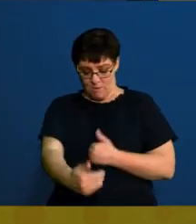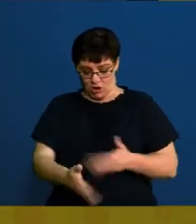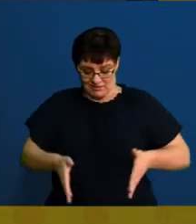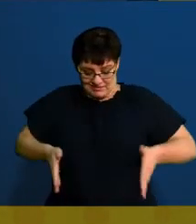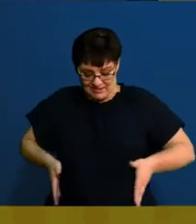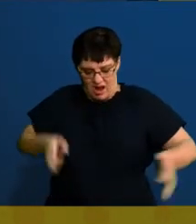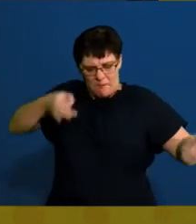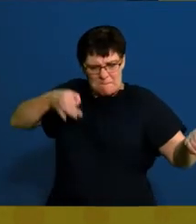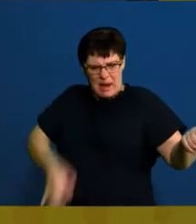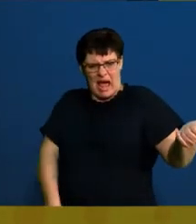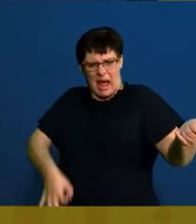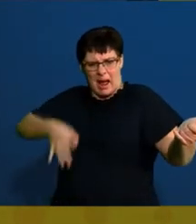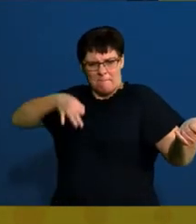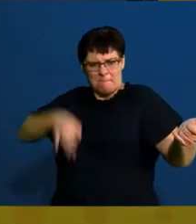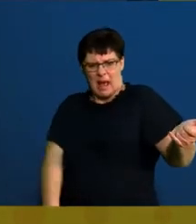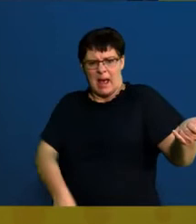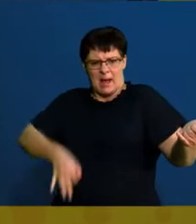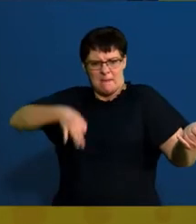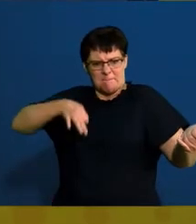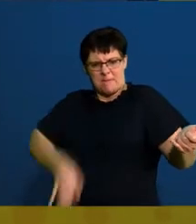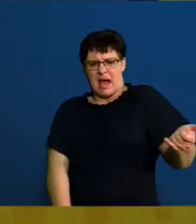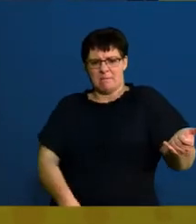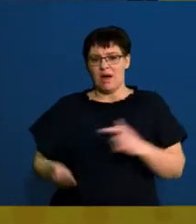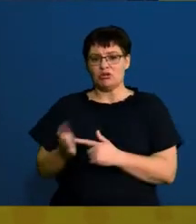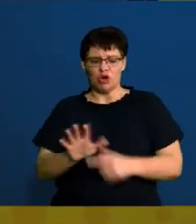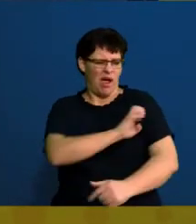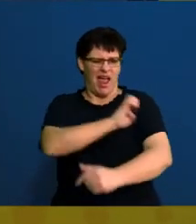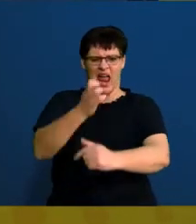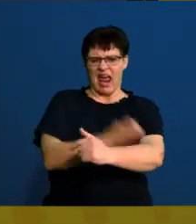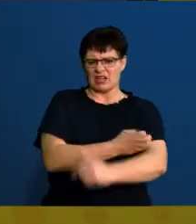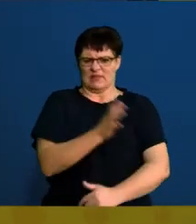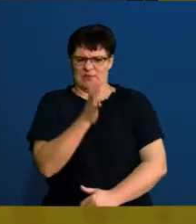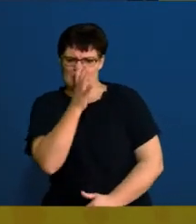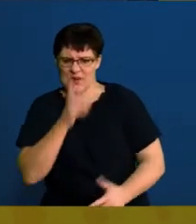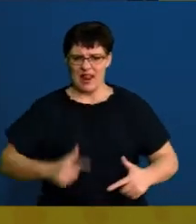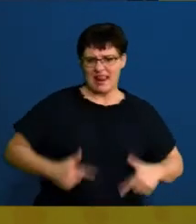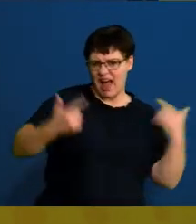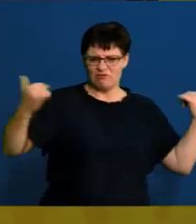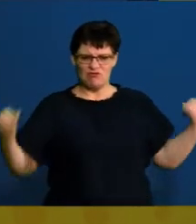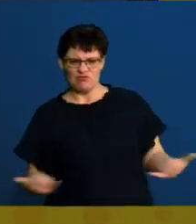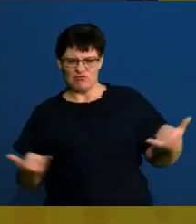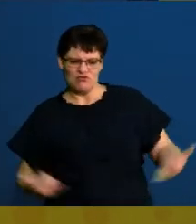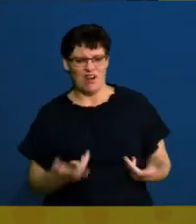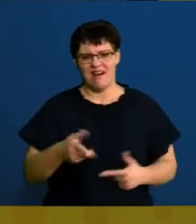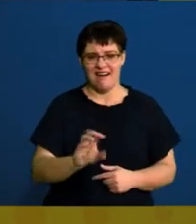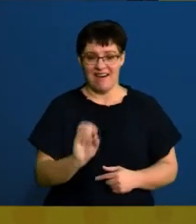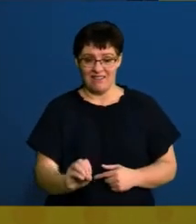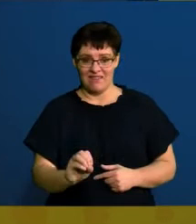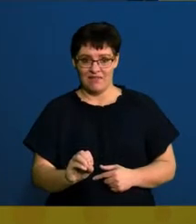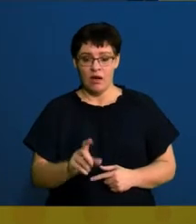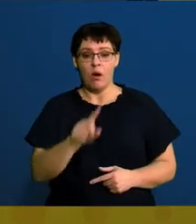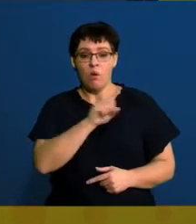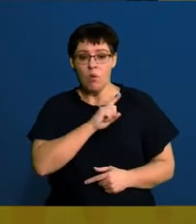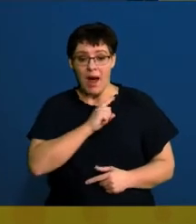playing with like it is a guitar, showing that she's full of energy and full of life, and obviously it implies that because she ate